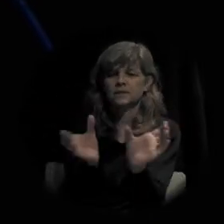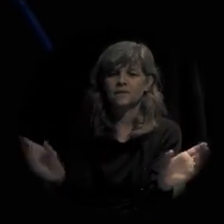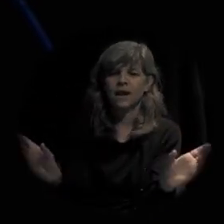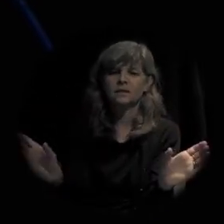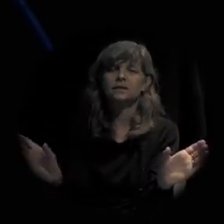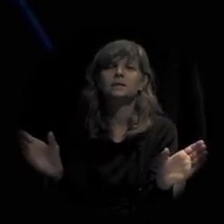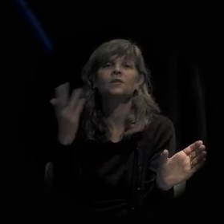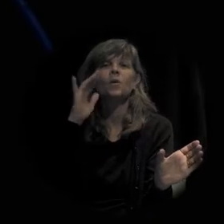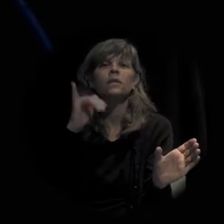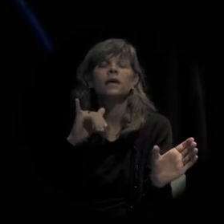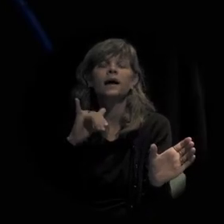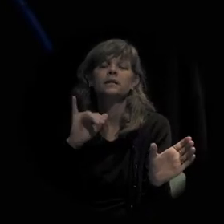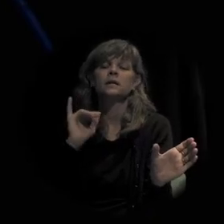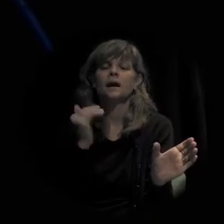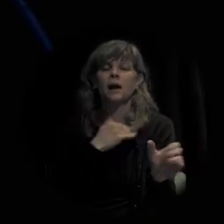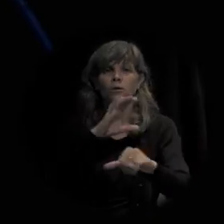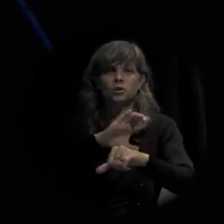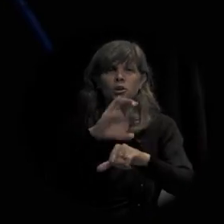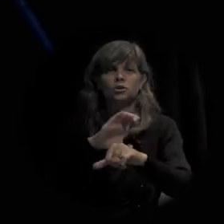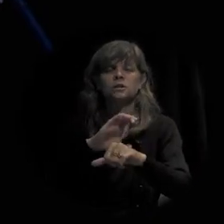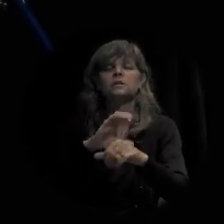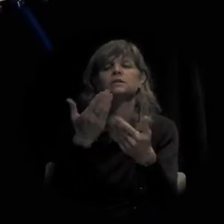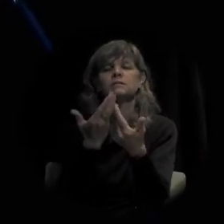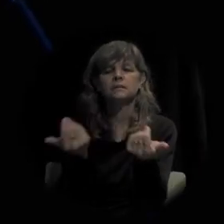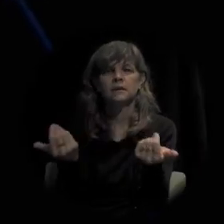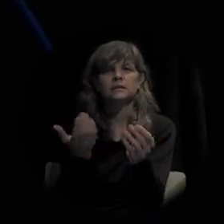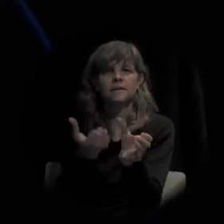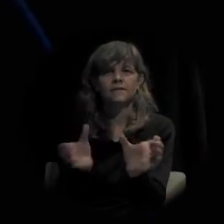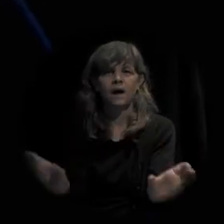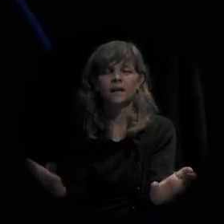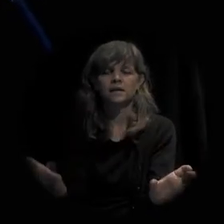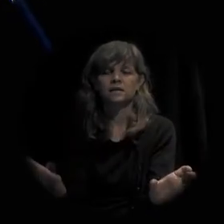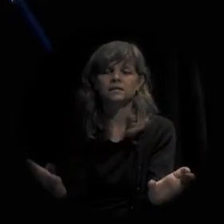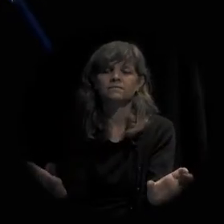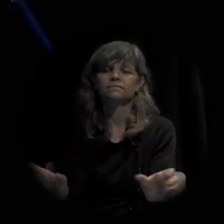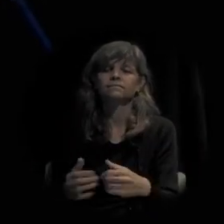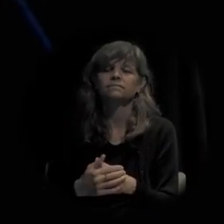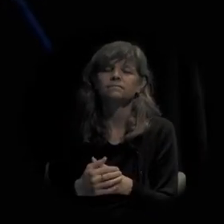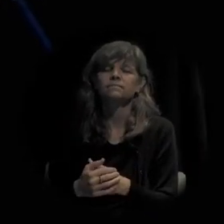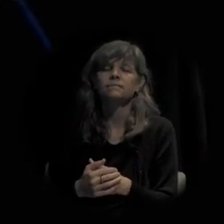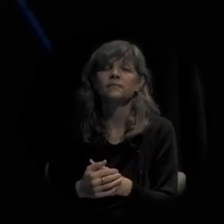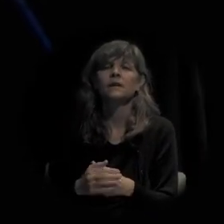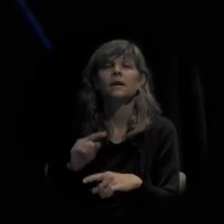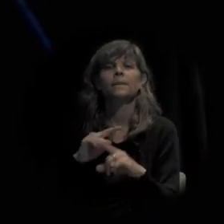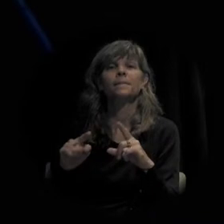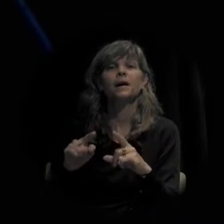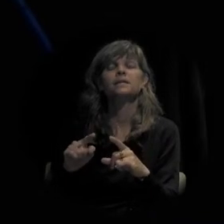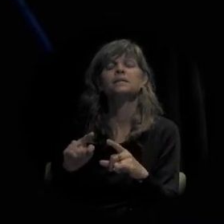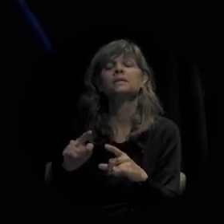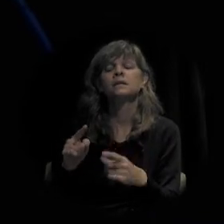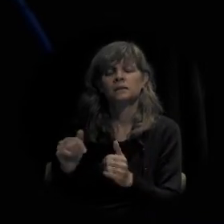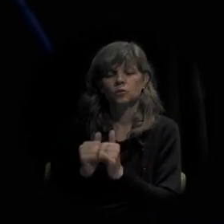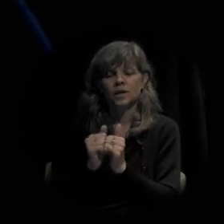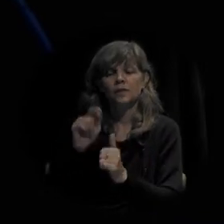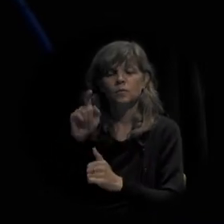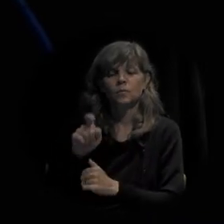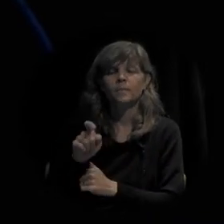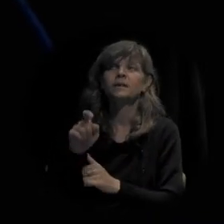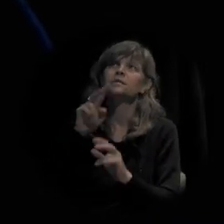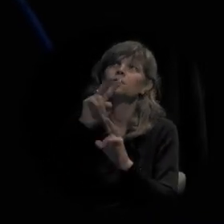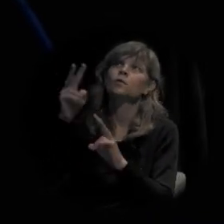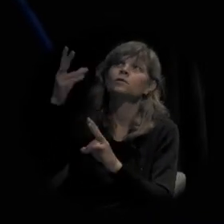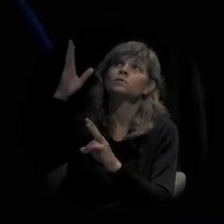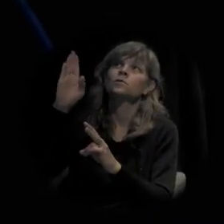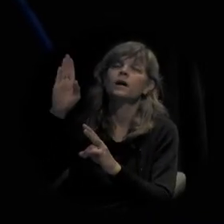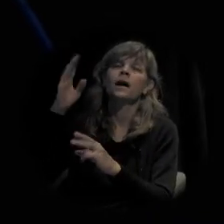I'm reminded that we are first and foremost citizens of the kingdom of God when we follow and believe in Jesus